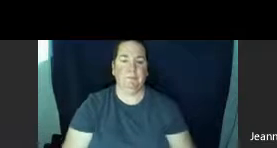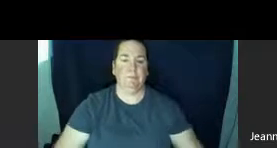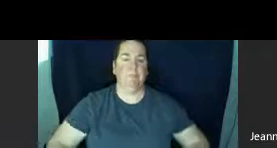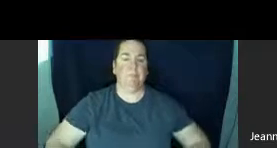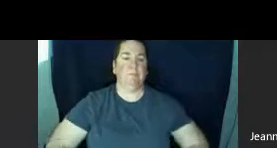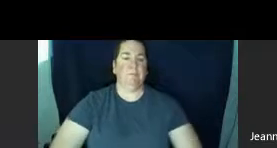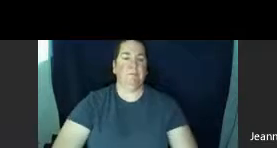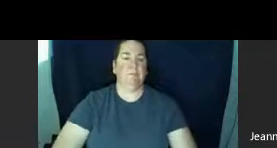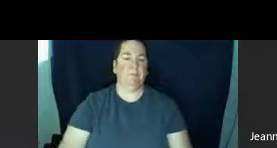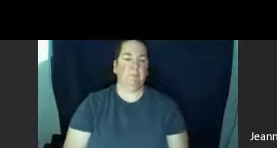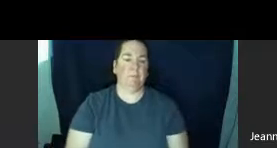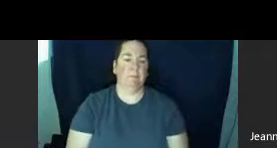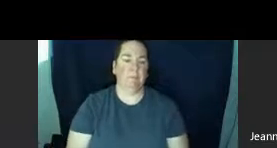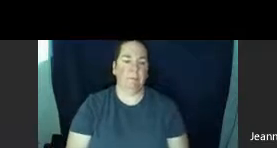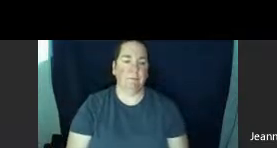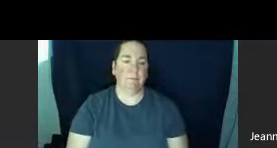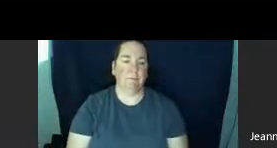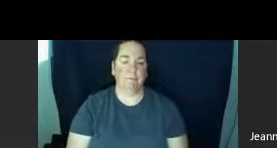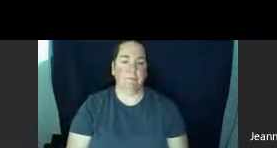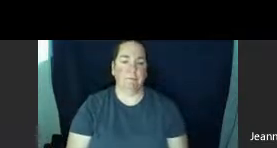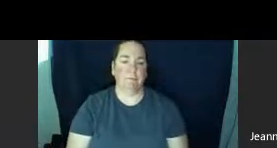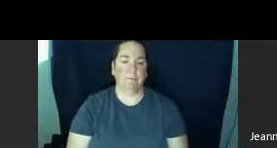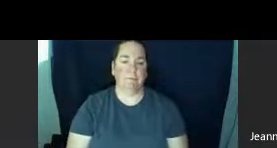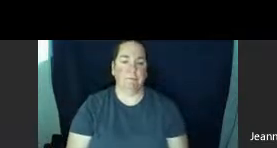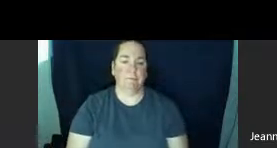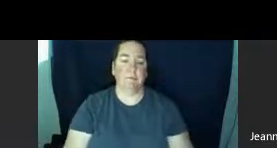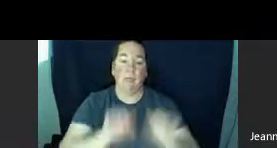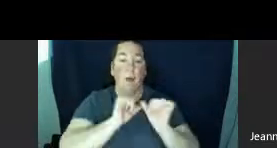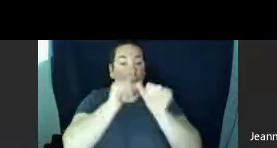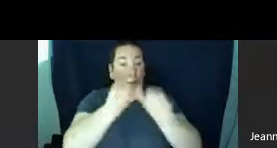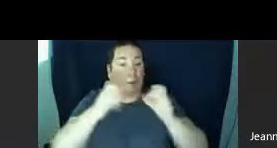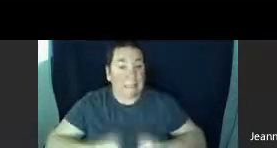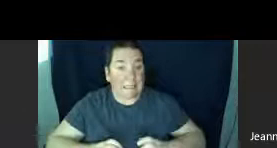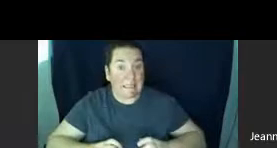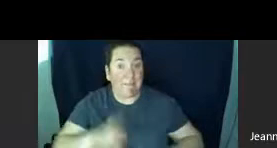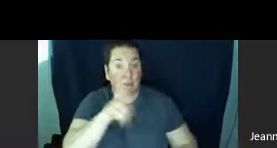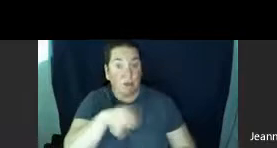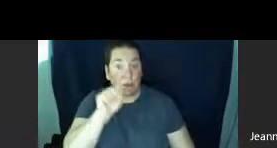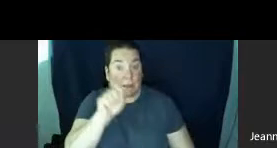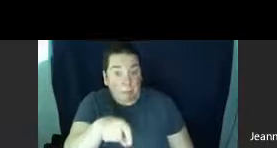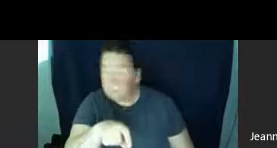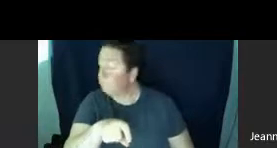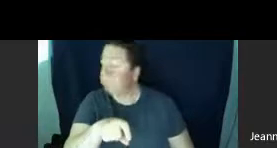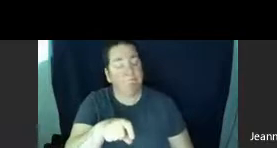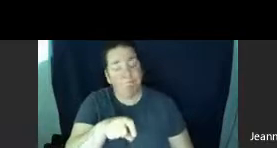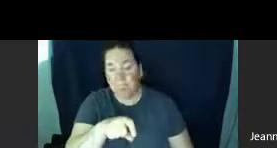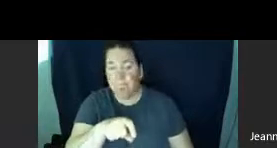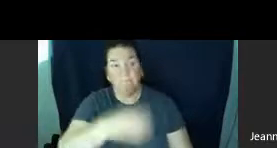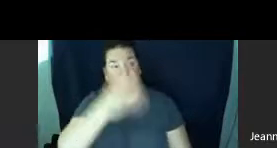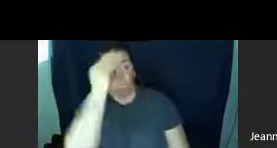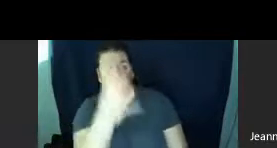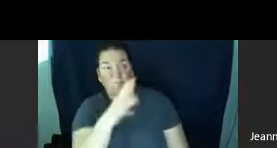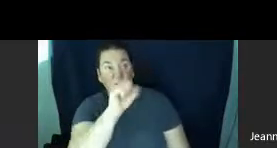And you don't have to be a permanent citizen of the US. You don't need to share a social security